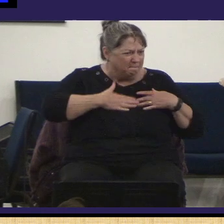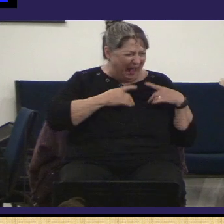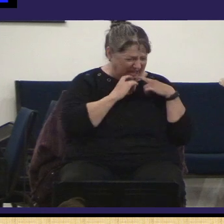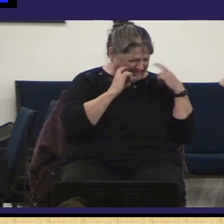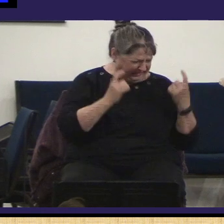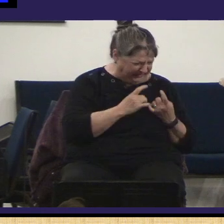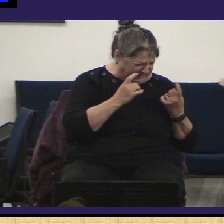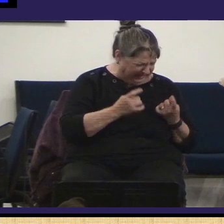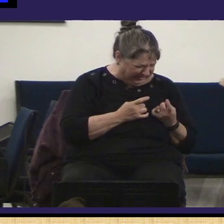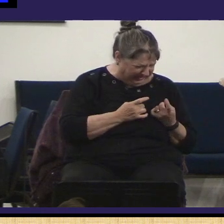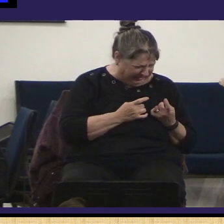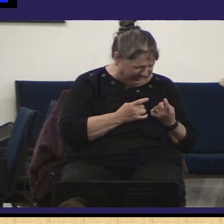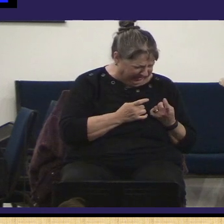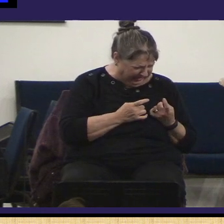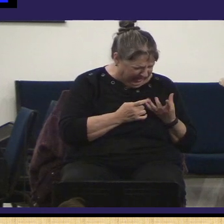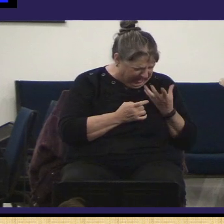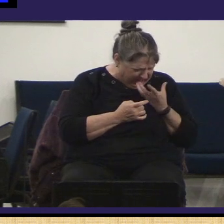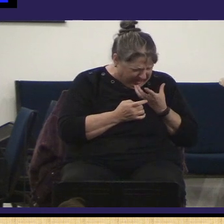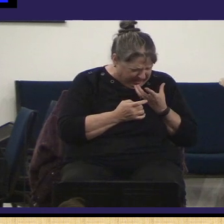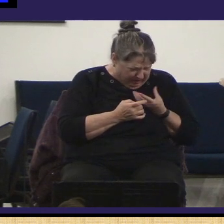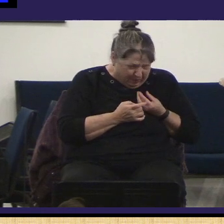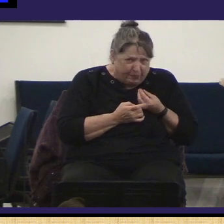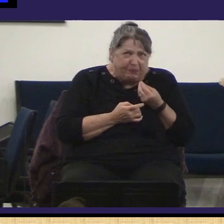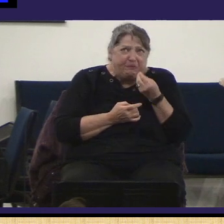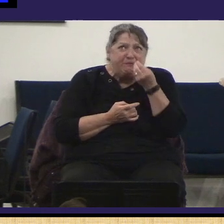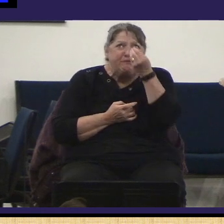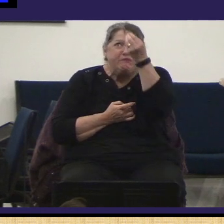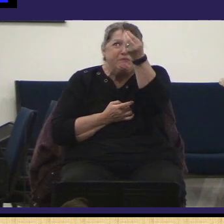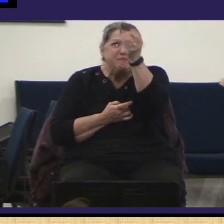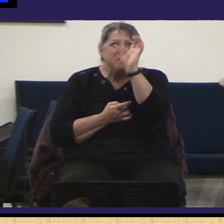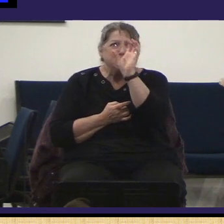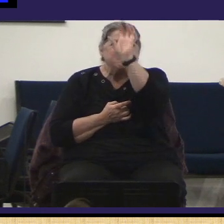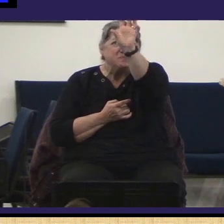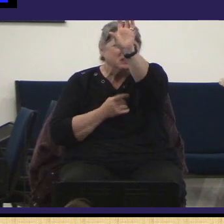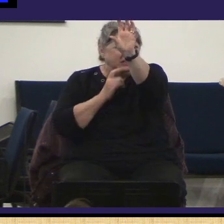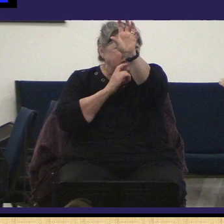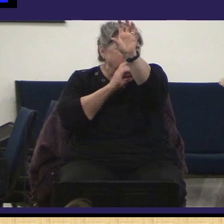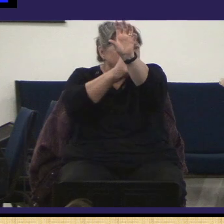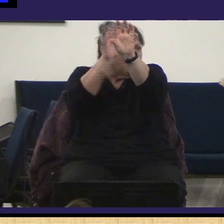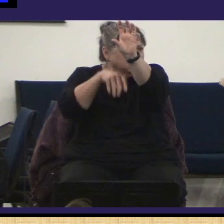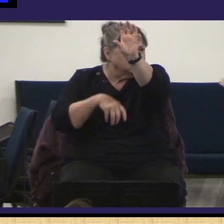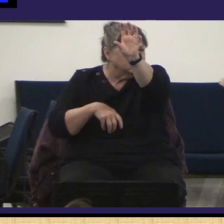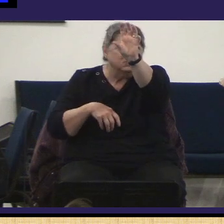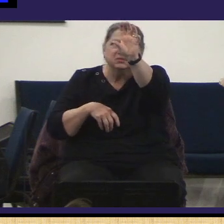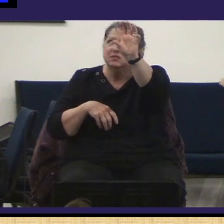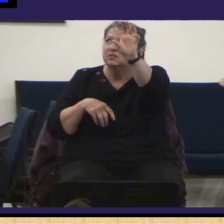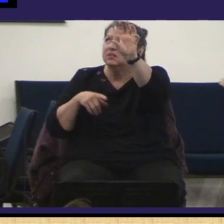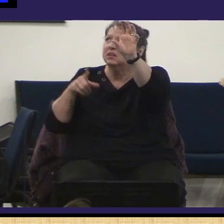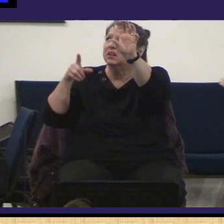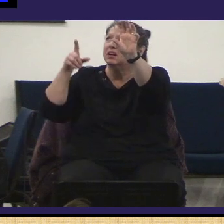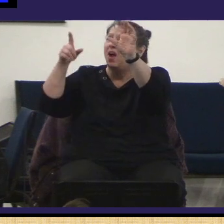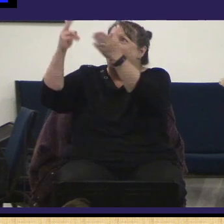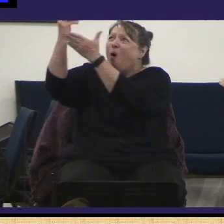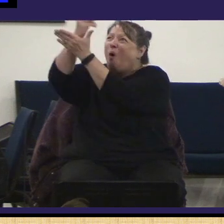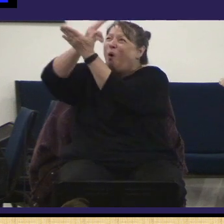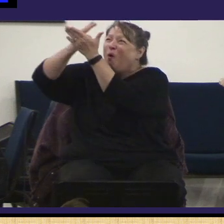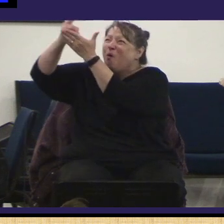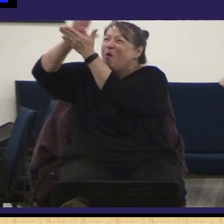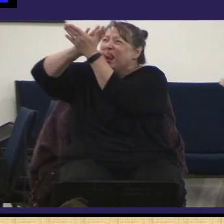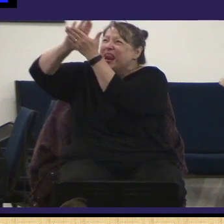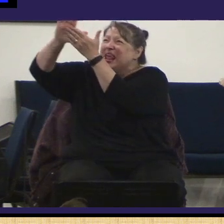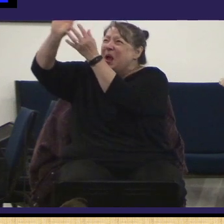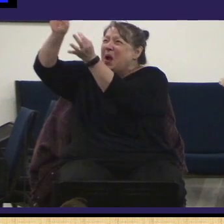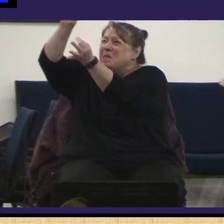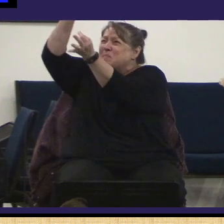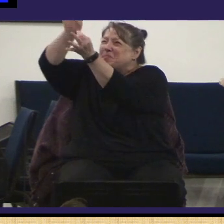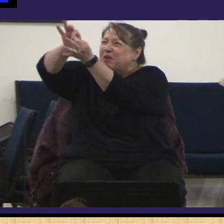He took our sinfulness, not that He became a sinner, but He took our sinfulness and therefore went to the cross to die the death that we were supposed